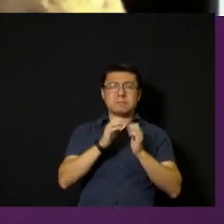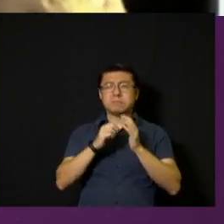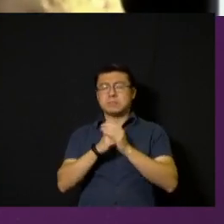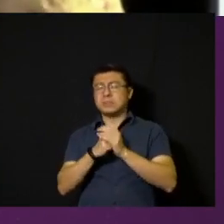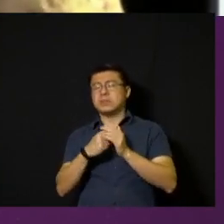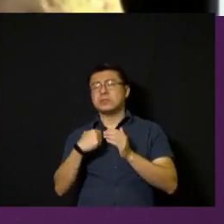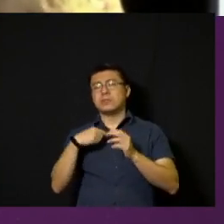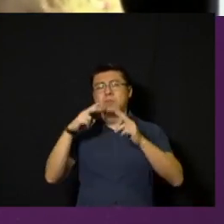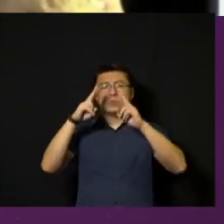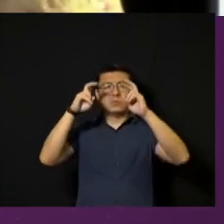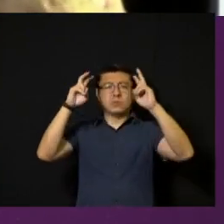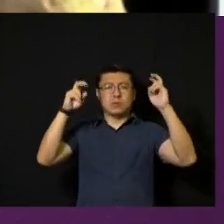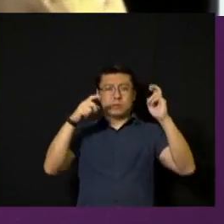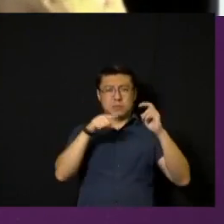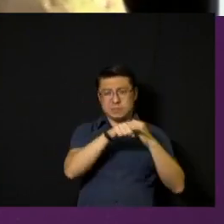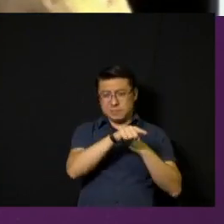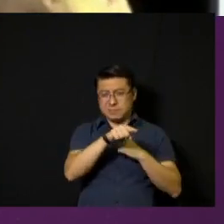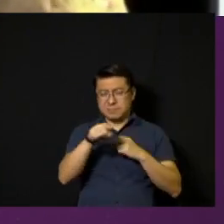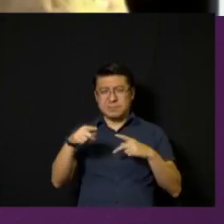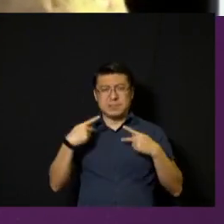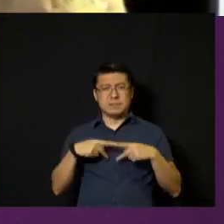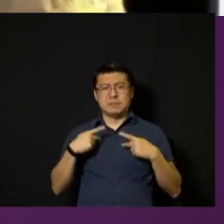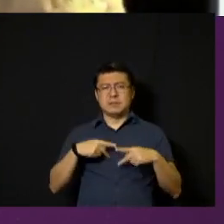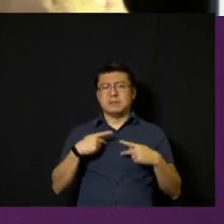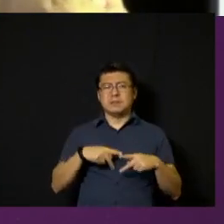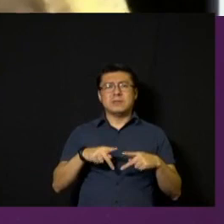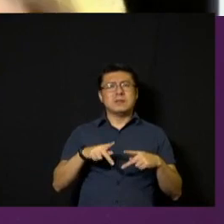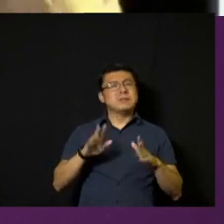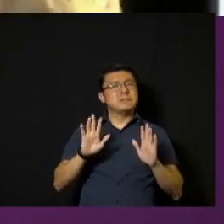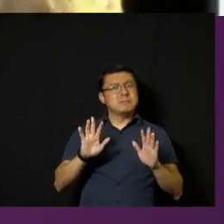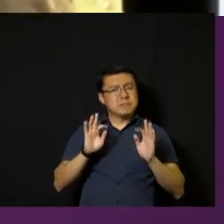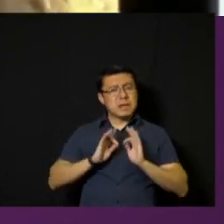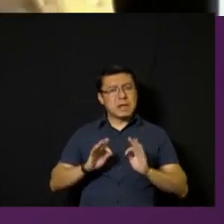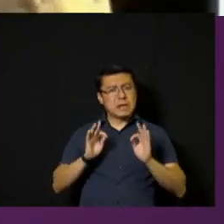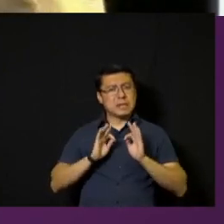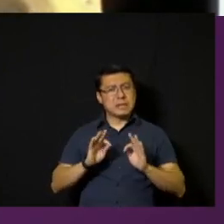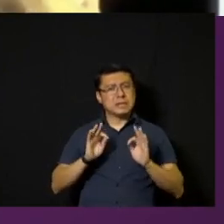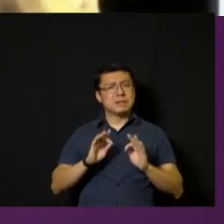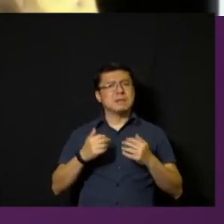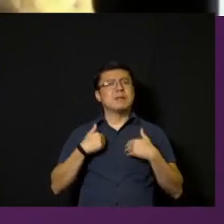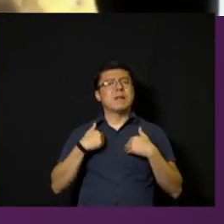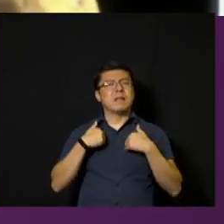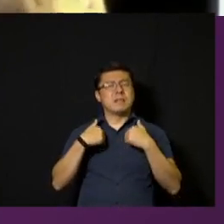this anguish. My dream is for these people to realize,